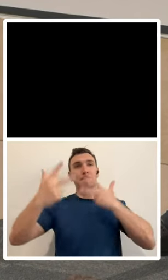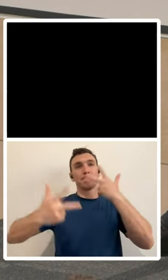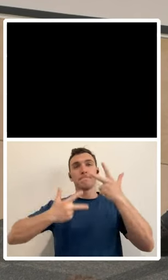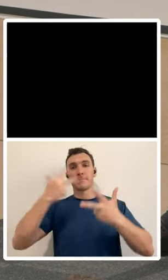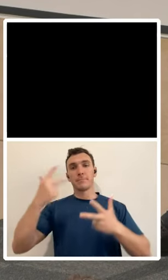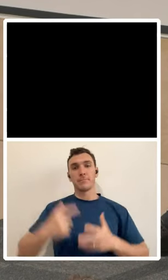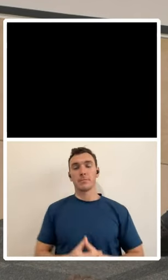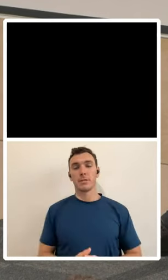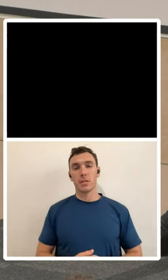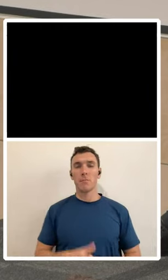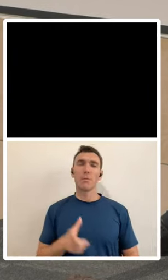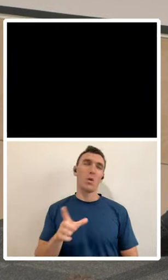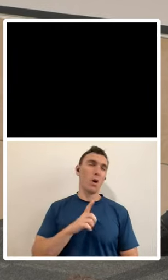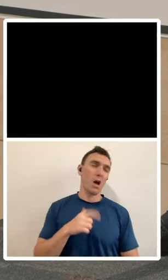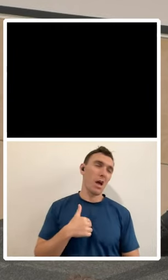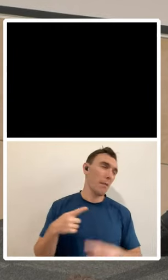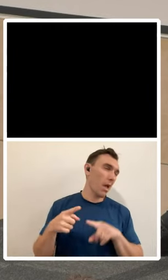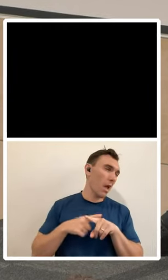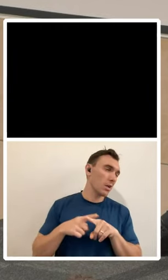you're English.